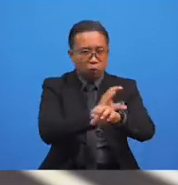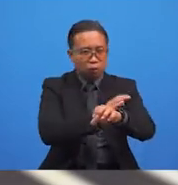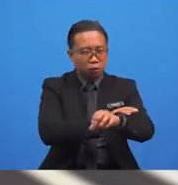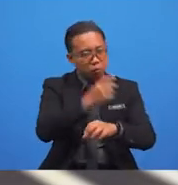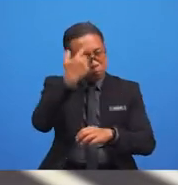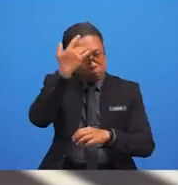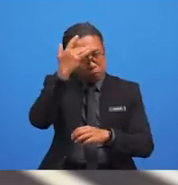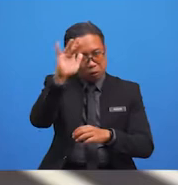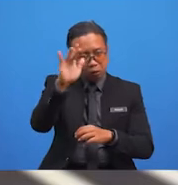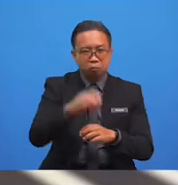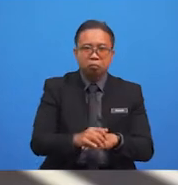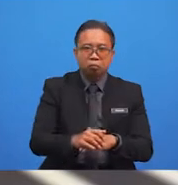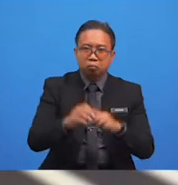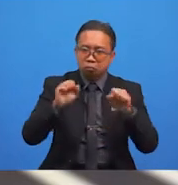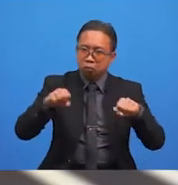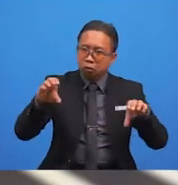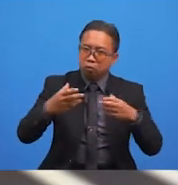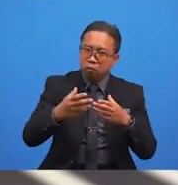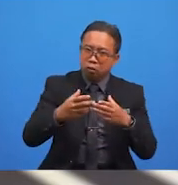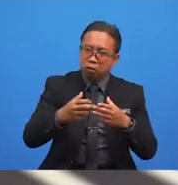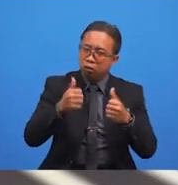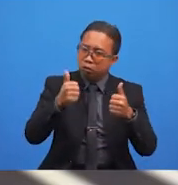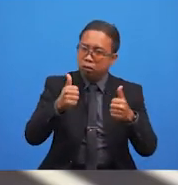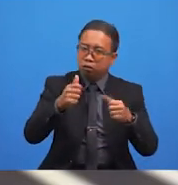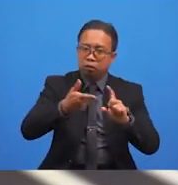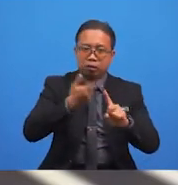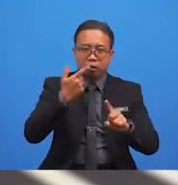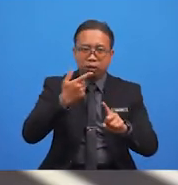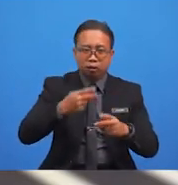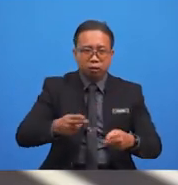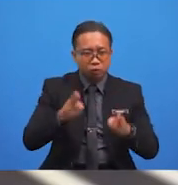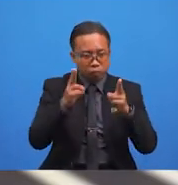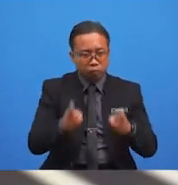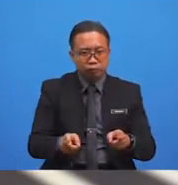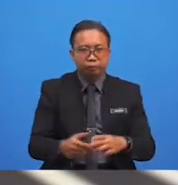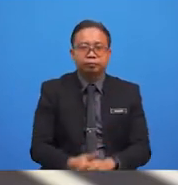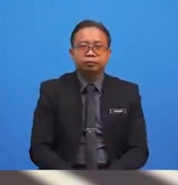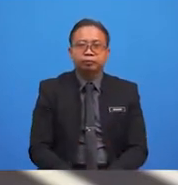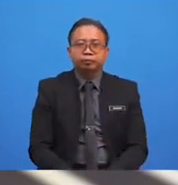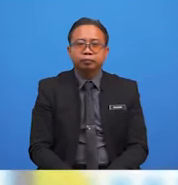very smart and they could do things better than humans.